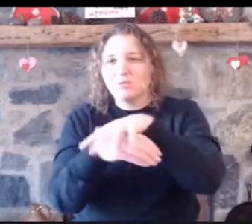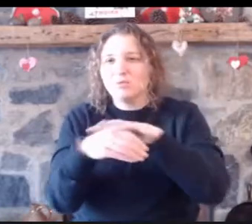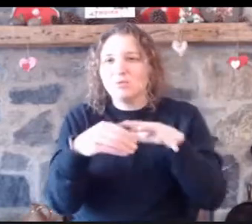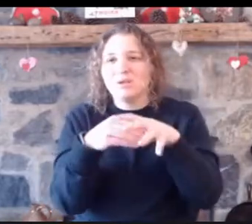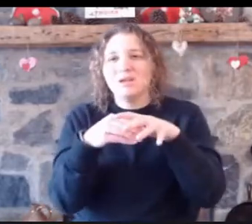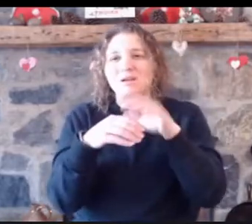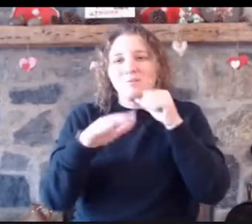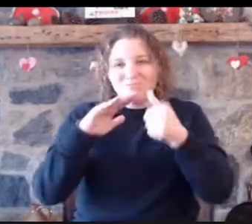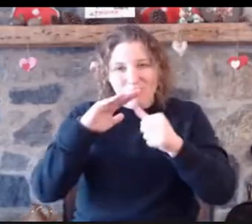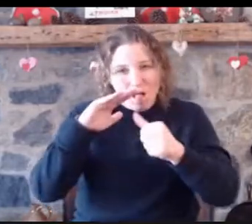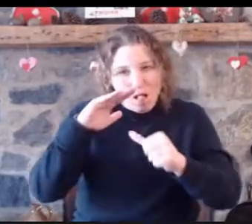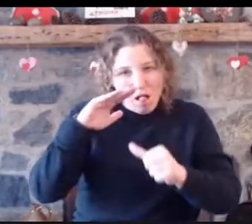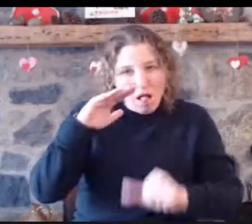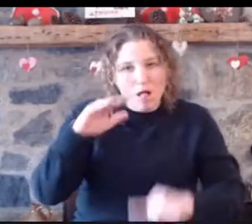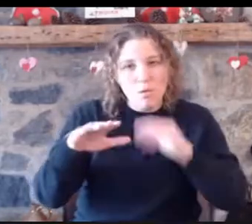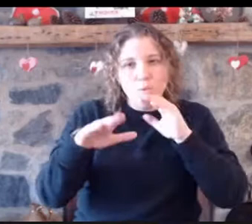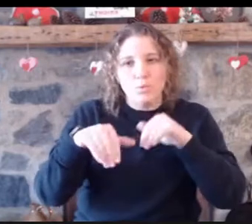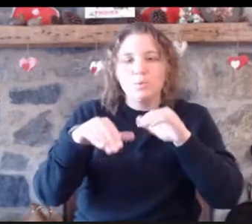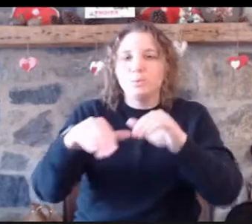sea.